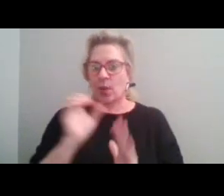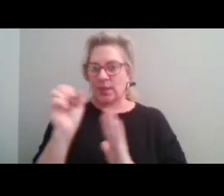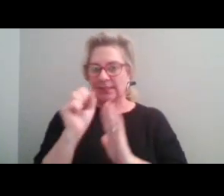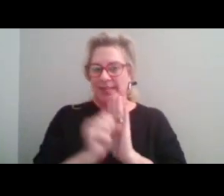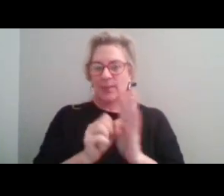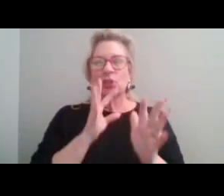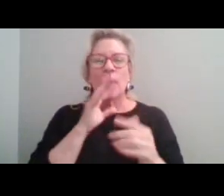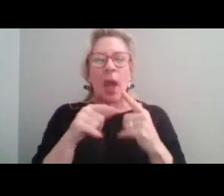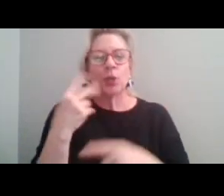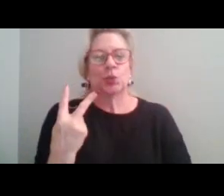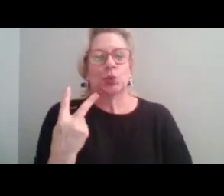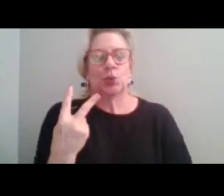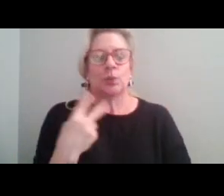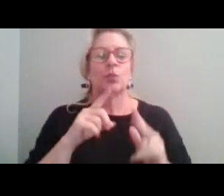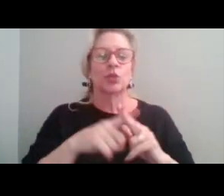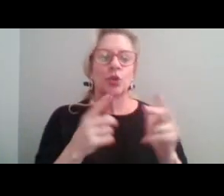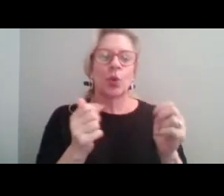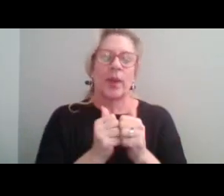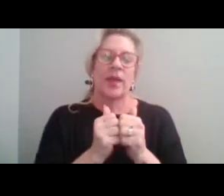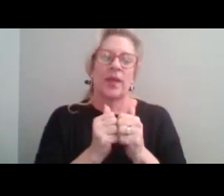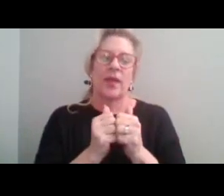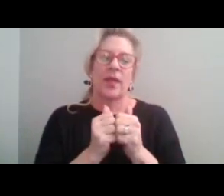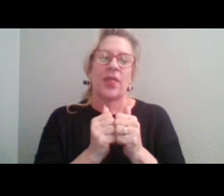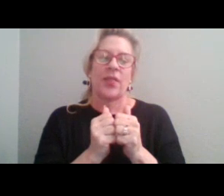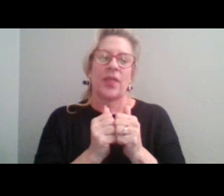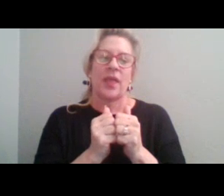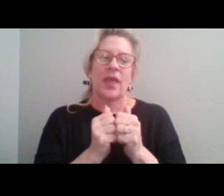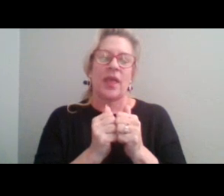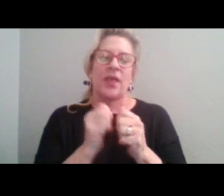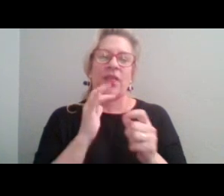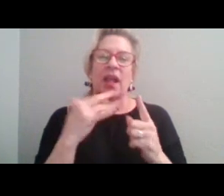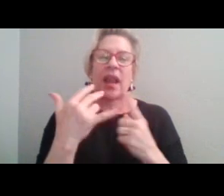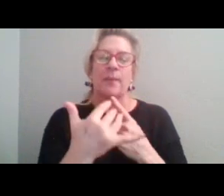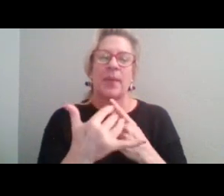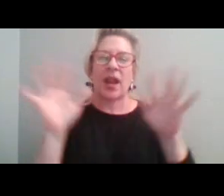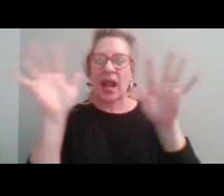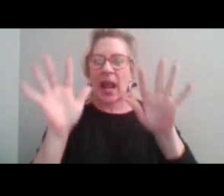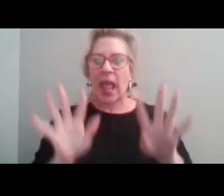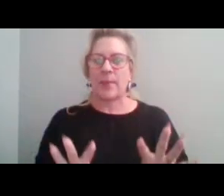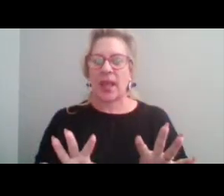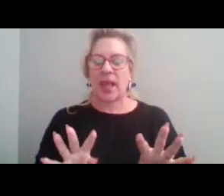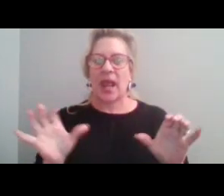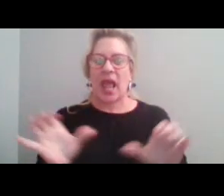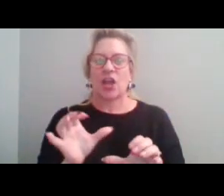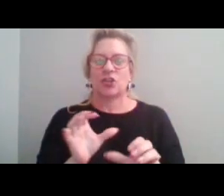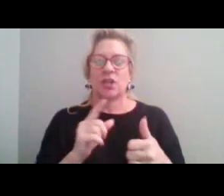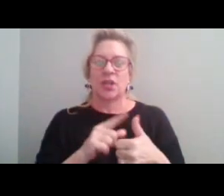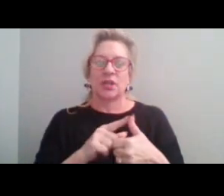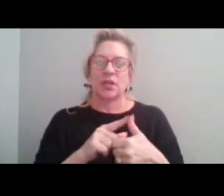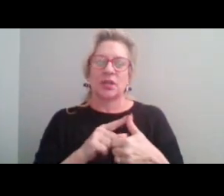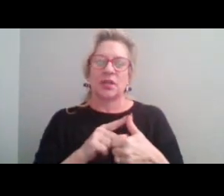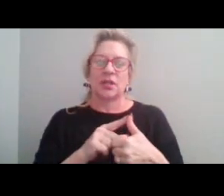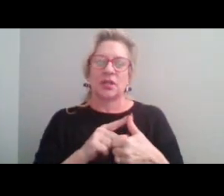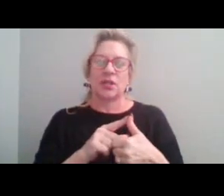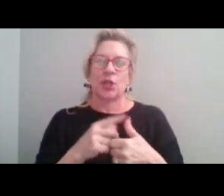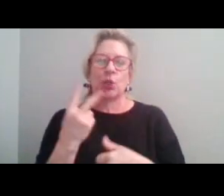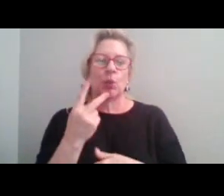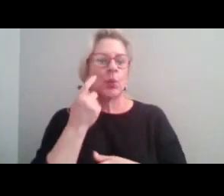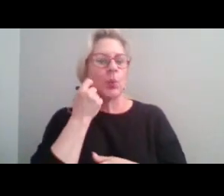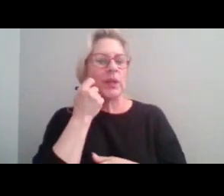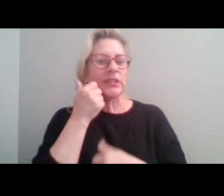quick, and I want to start off with climate action and some of the activities there, including 2 recent trips